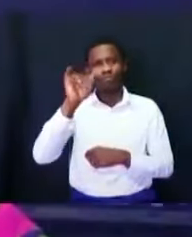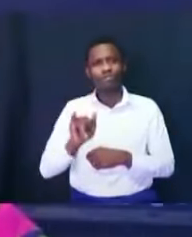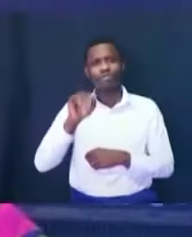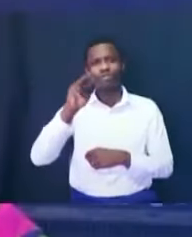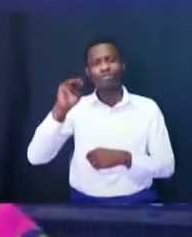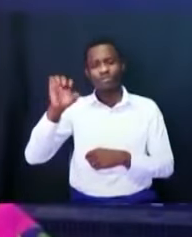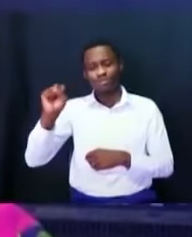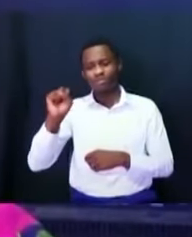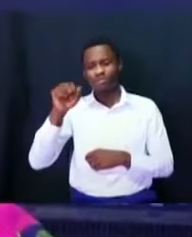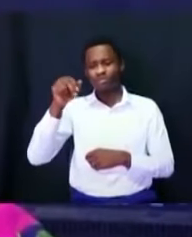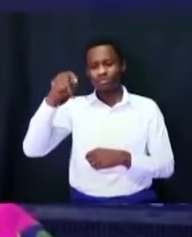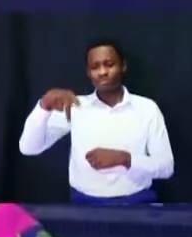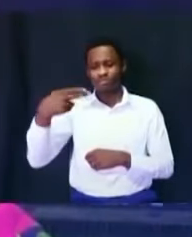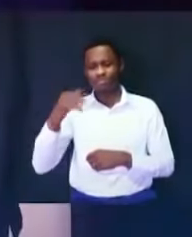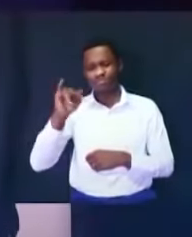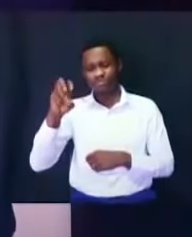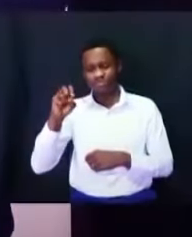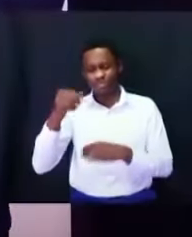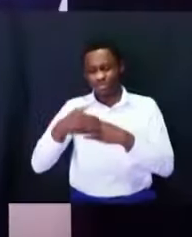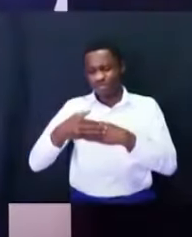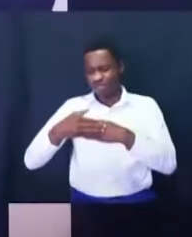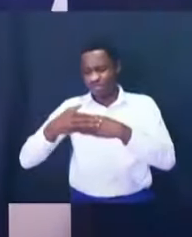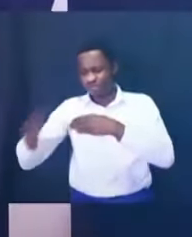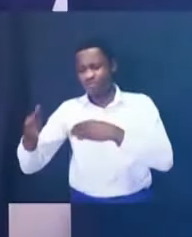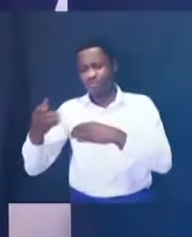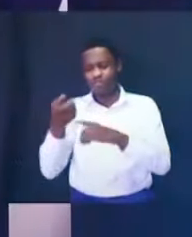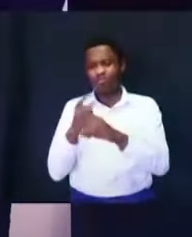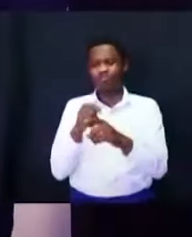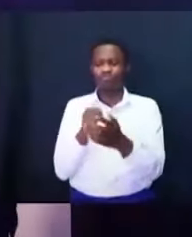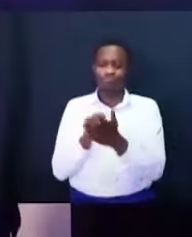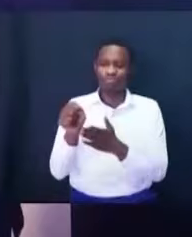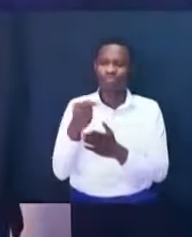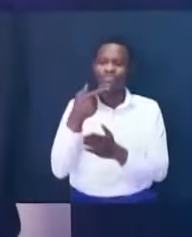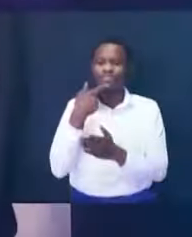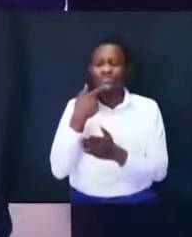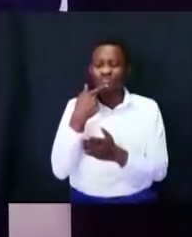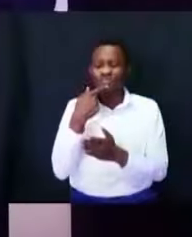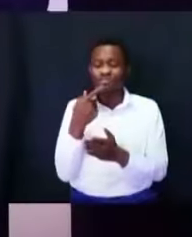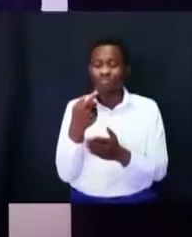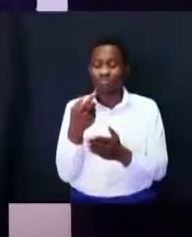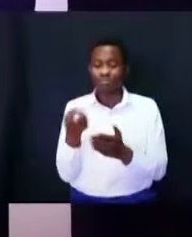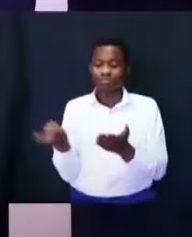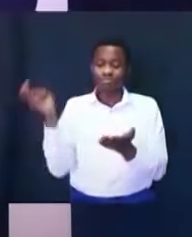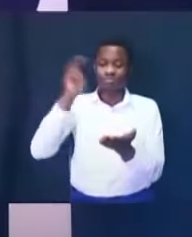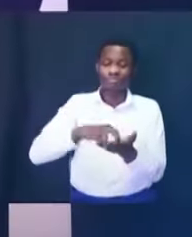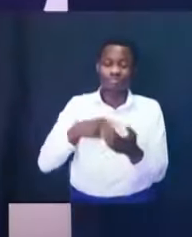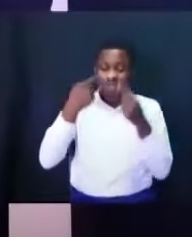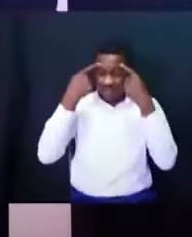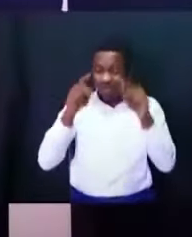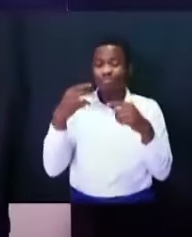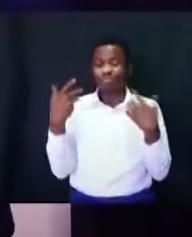who have departed from the truth they say that the resurrection has already taking